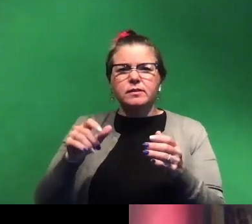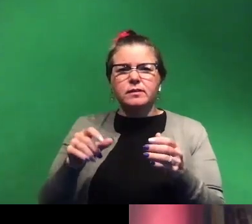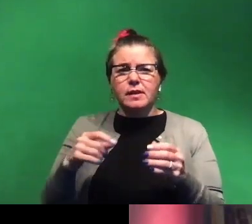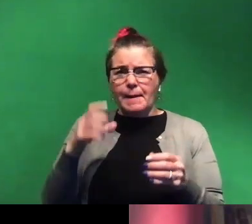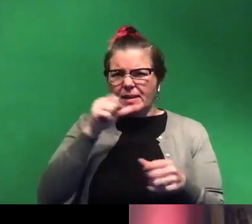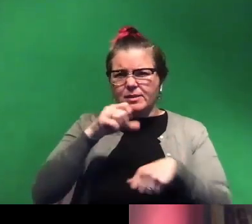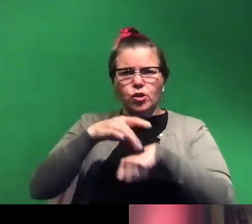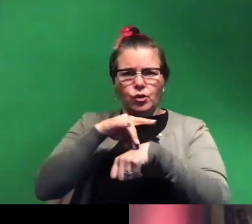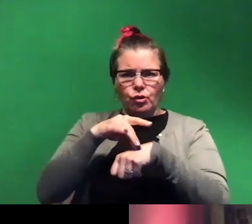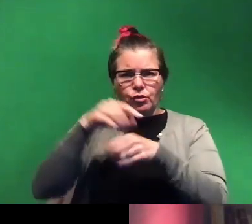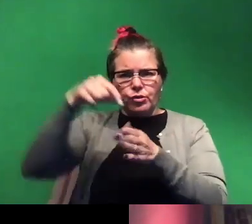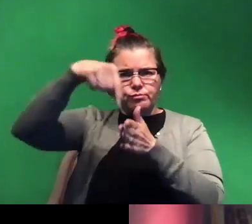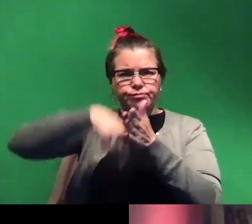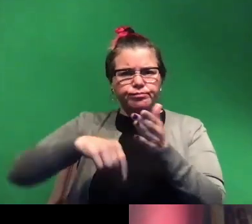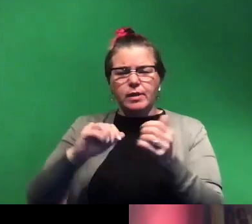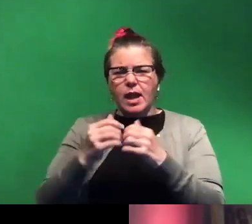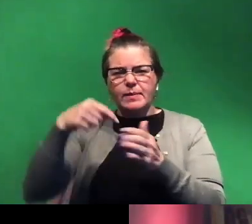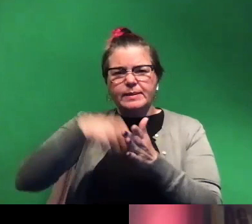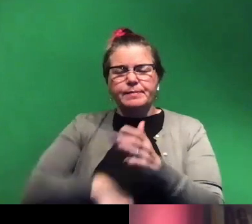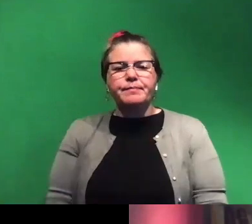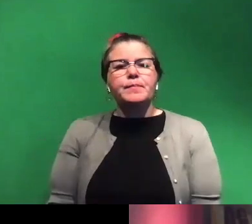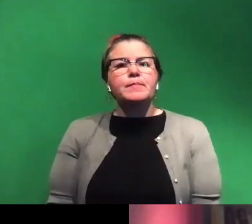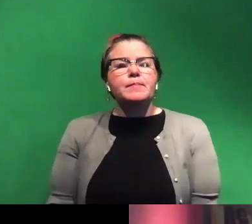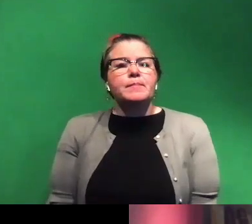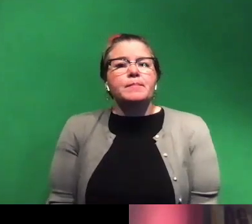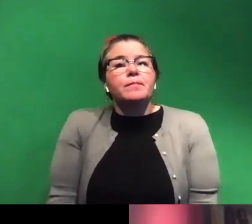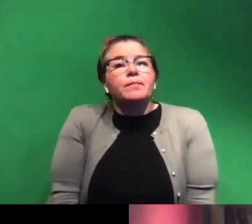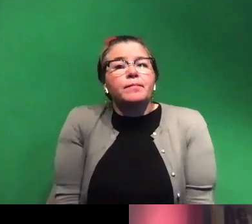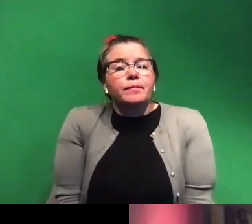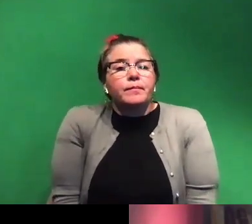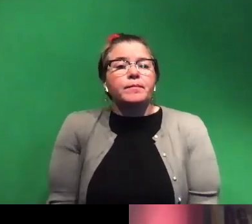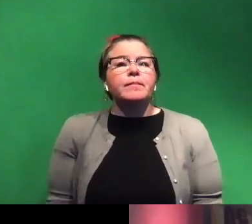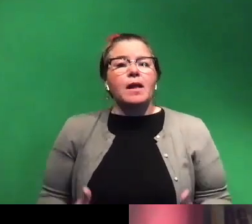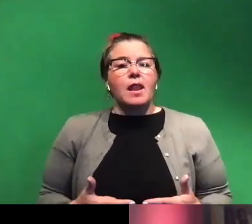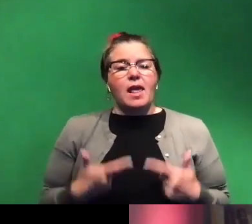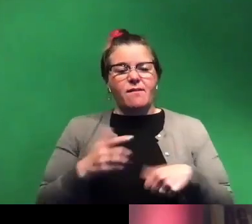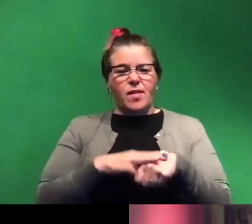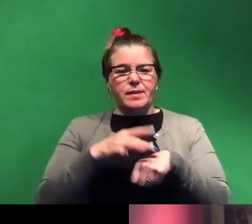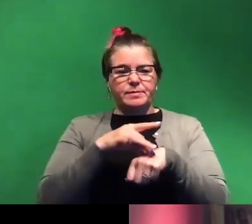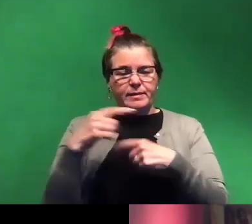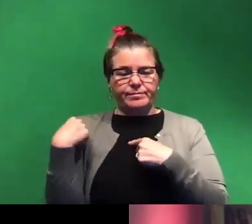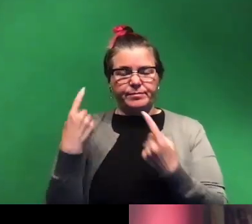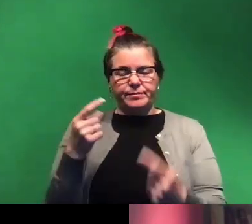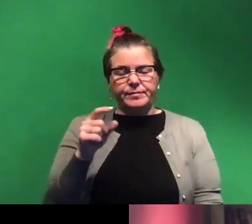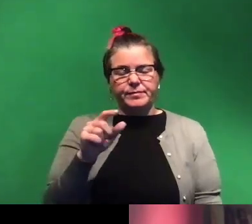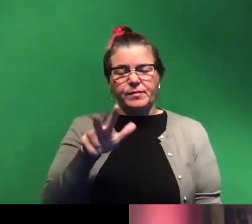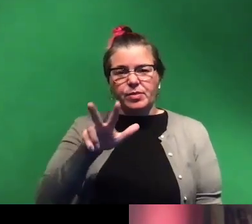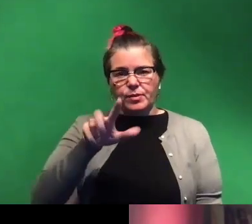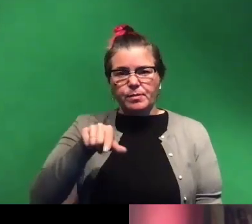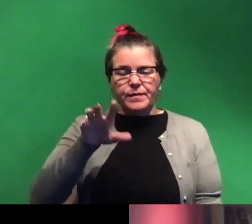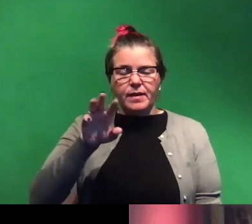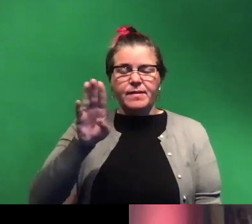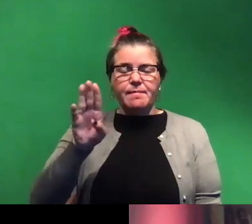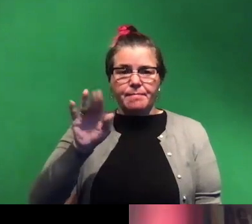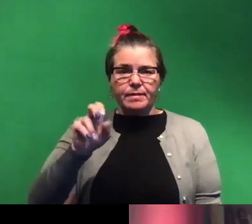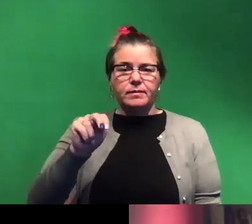earth. Mhm. Right. So we have, life has been on this planet for about 3.5 billion